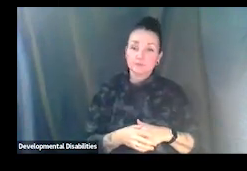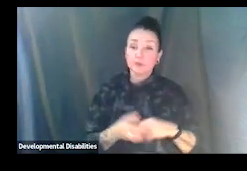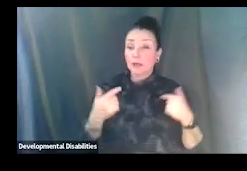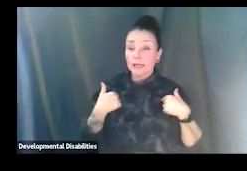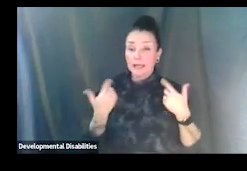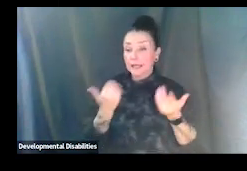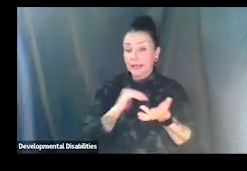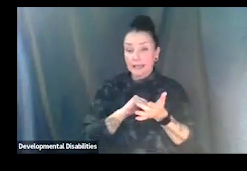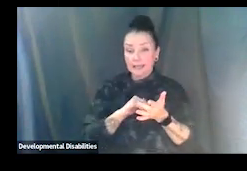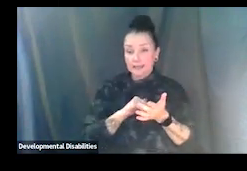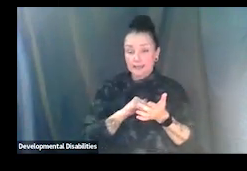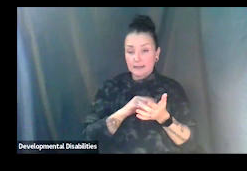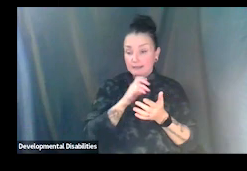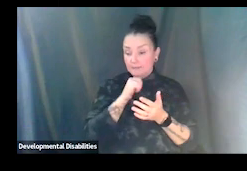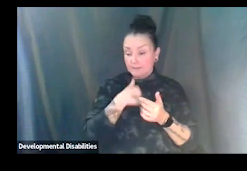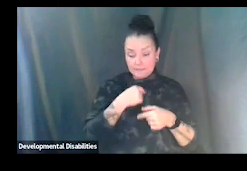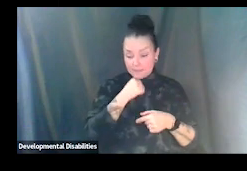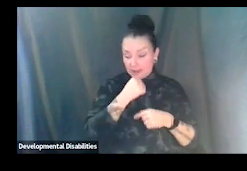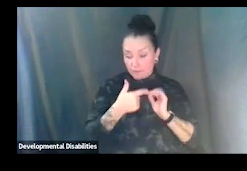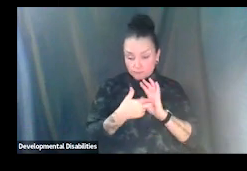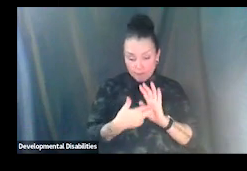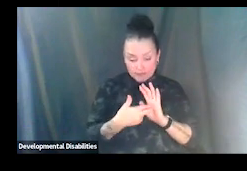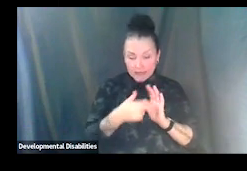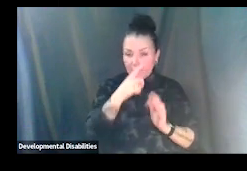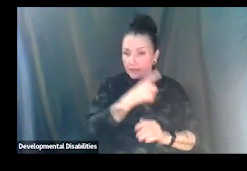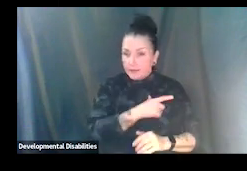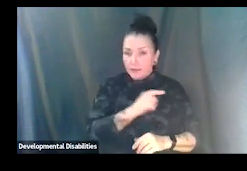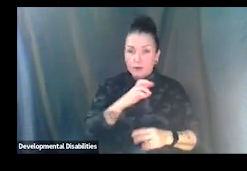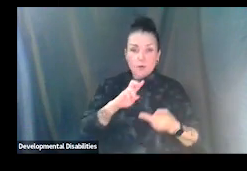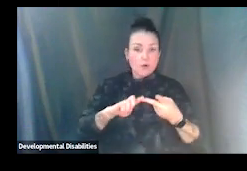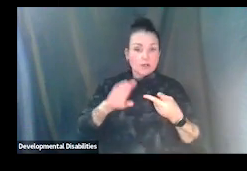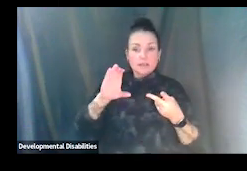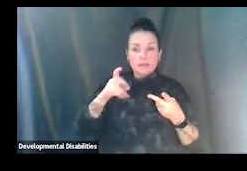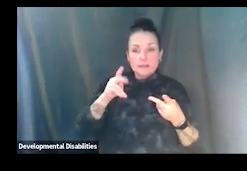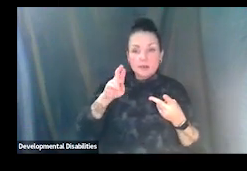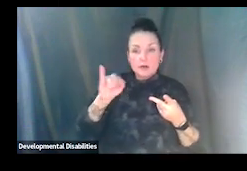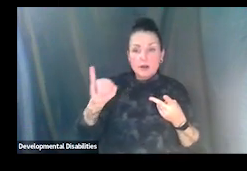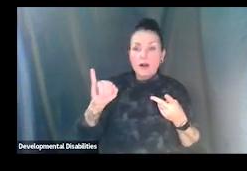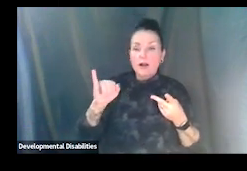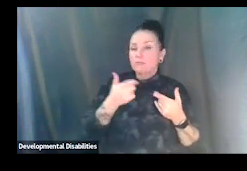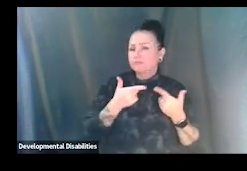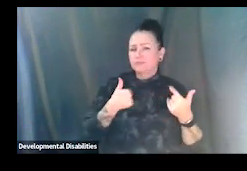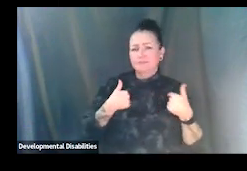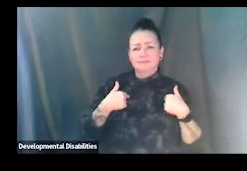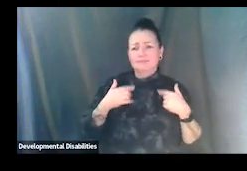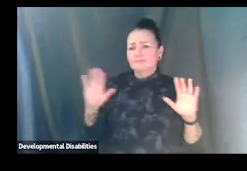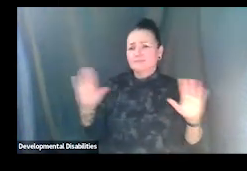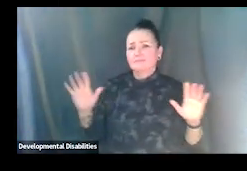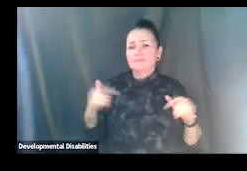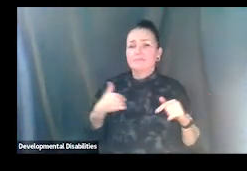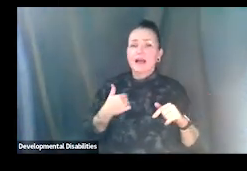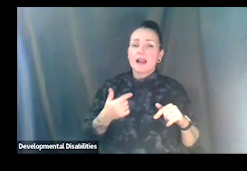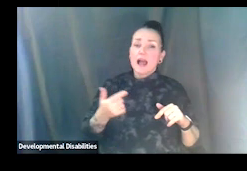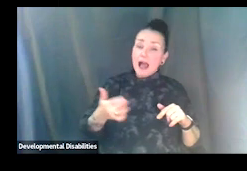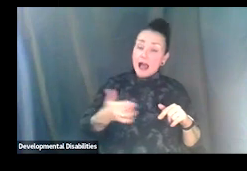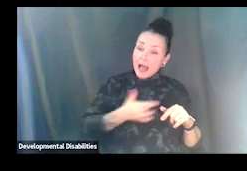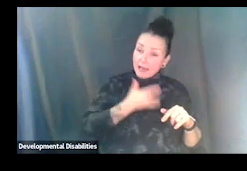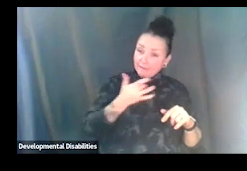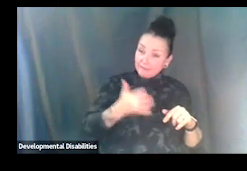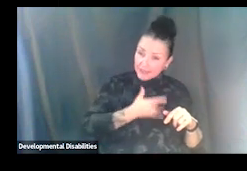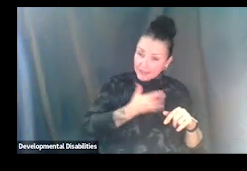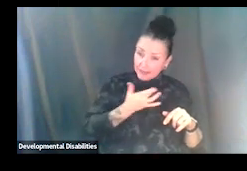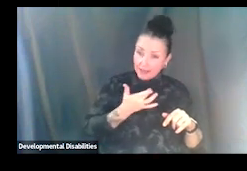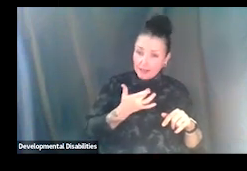else. But I think the evidence in treating aggressive behavior, impulsive aggressive behavior, is best for antipsychotics. And I don't think